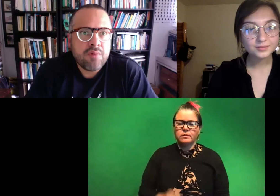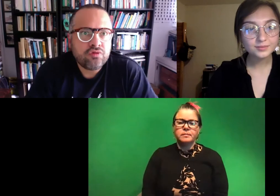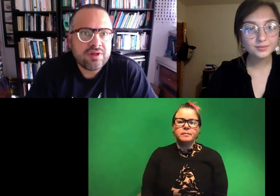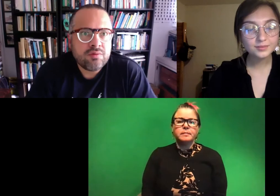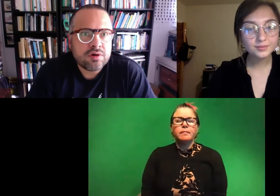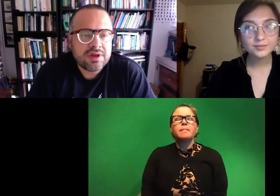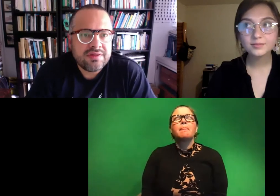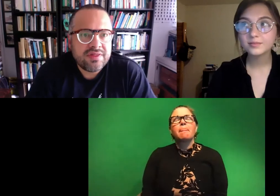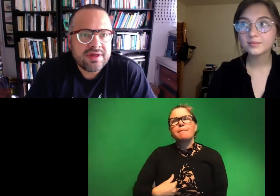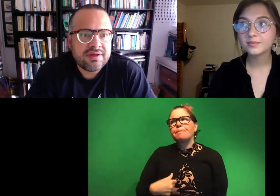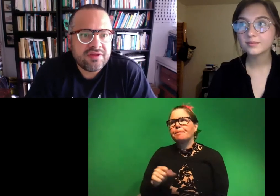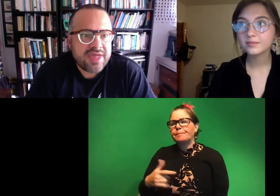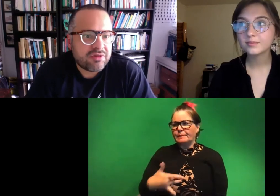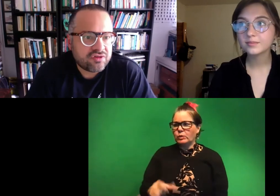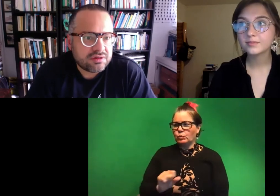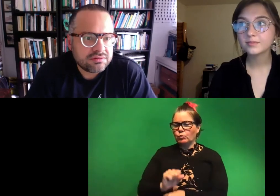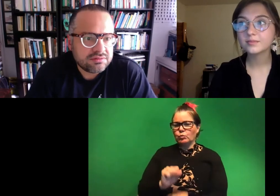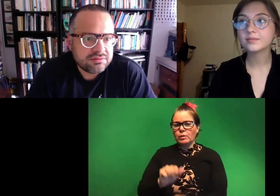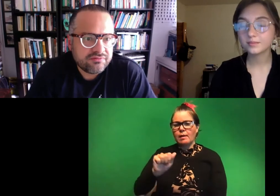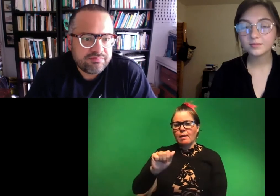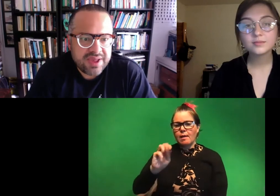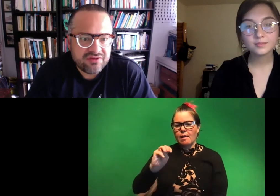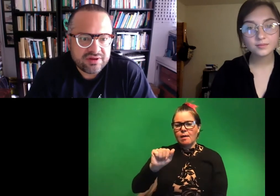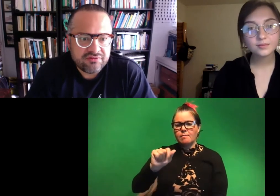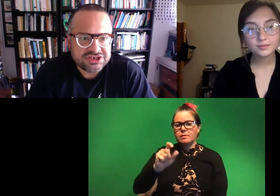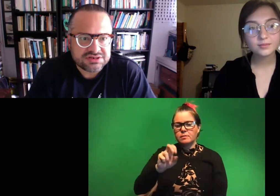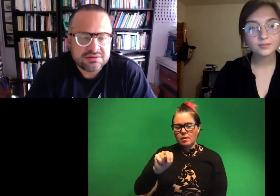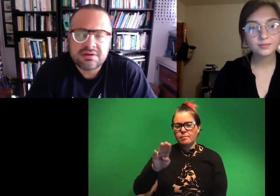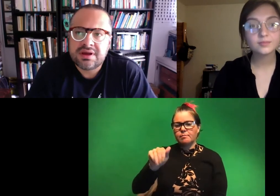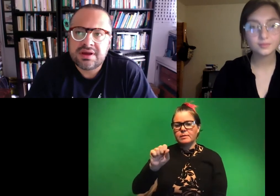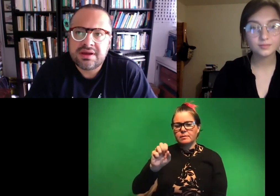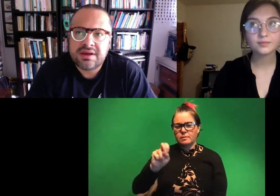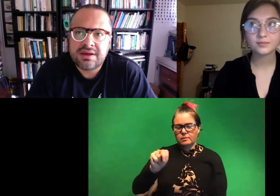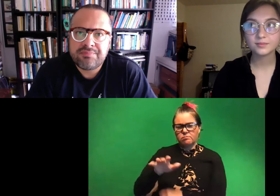I mostly work in the Amazon basin region.